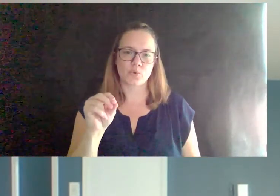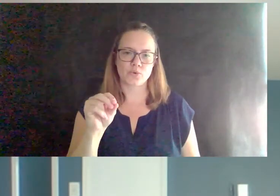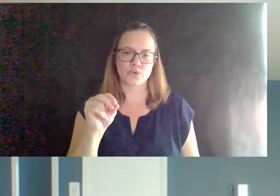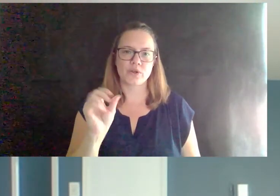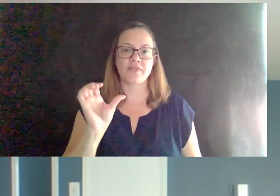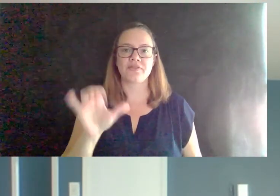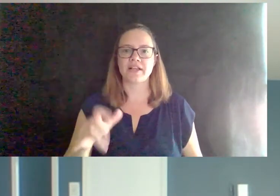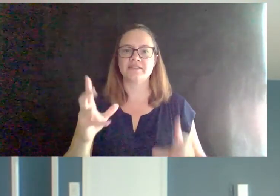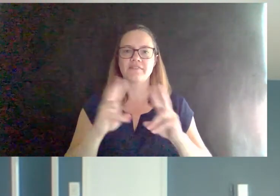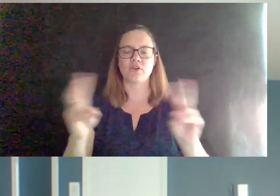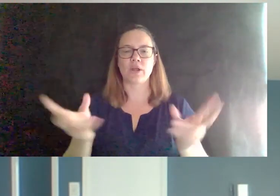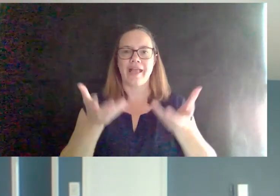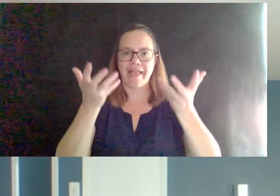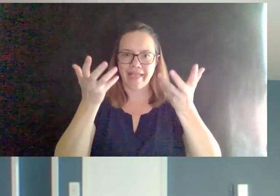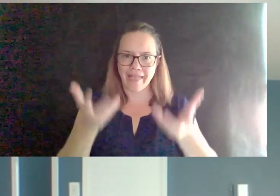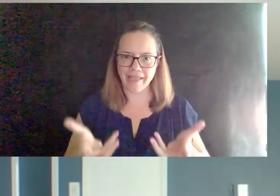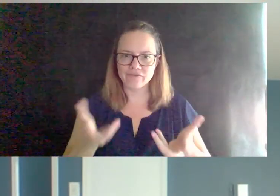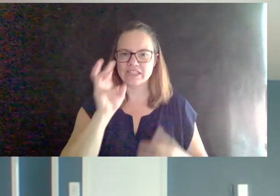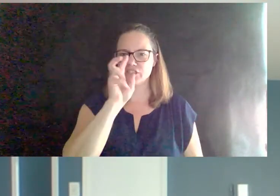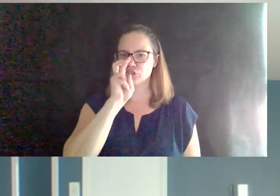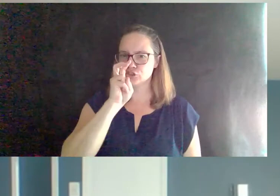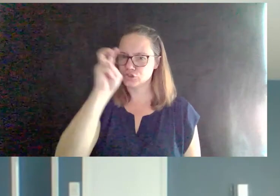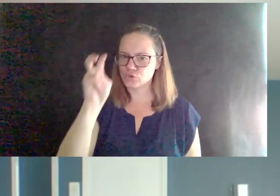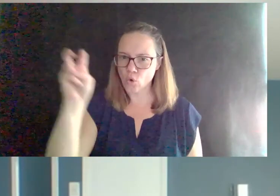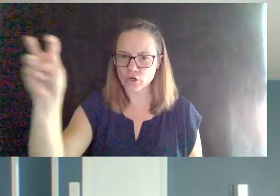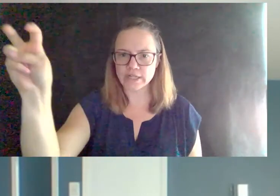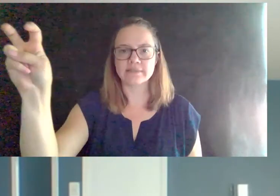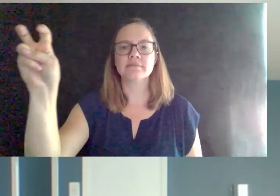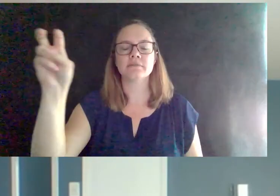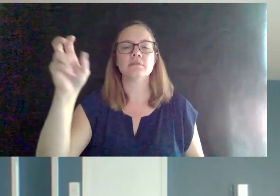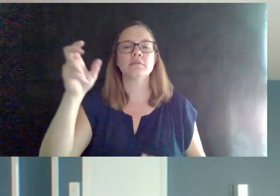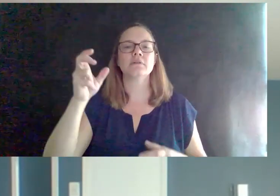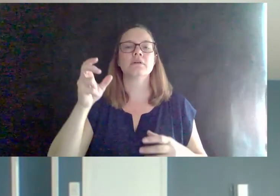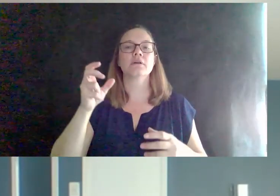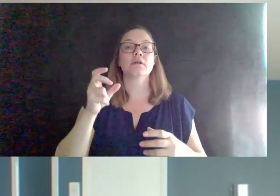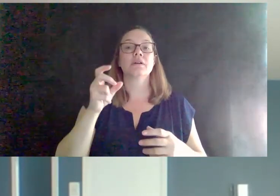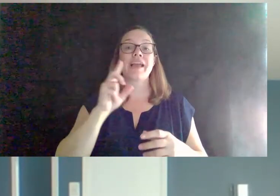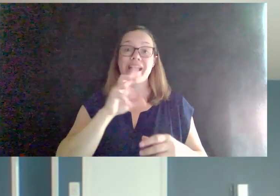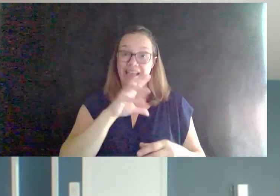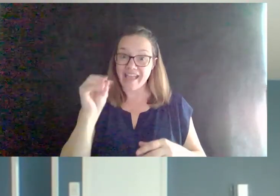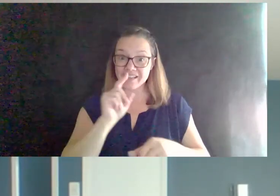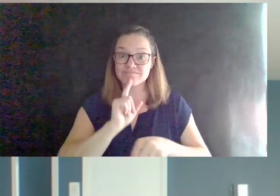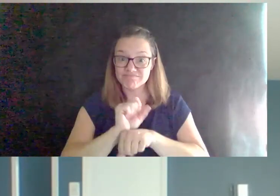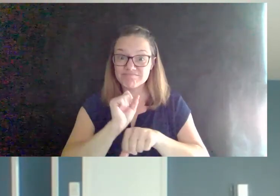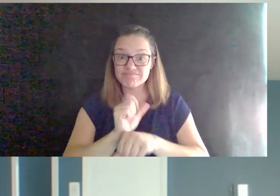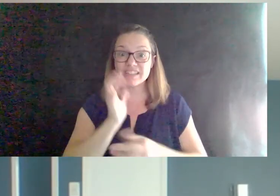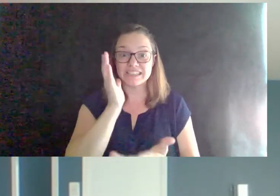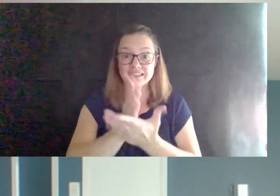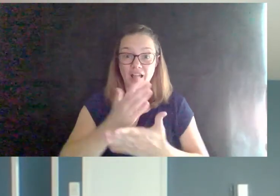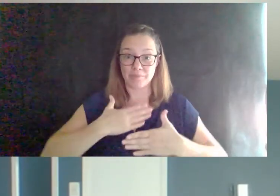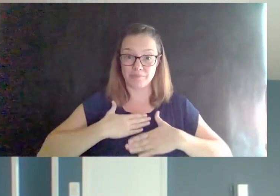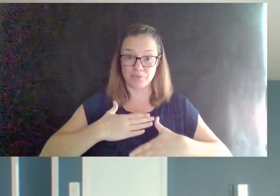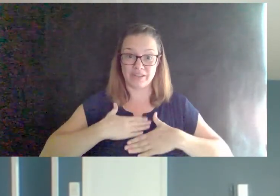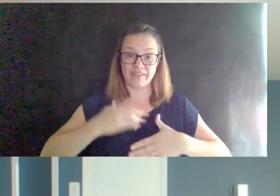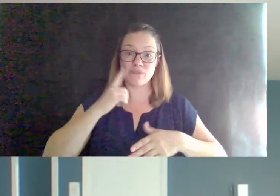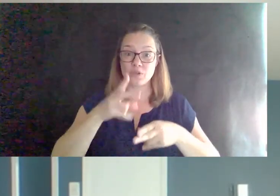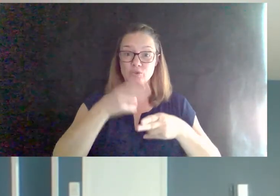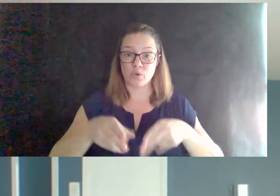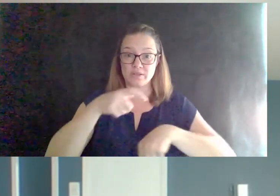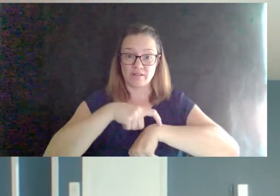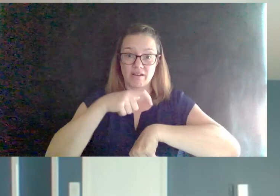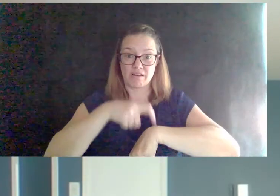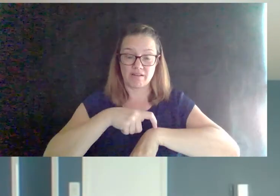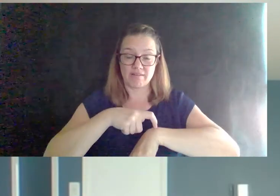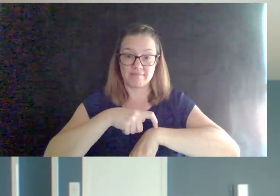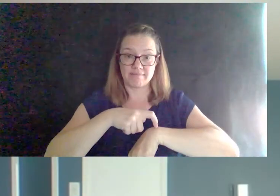very heavy snoring and where you actually stop breathing for a short period of